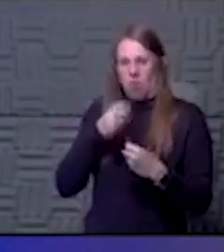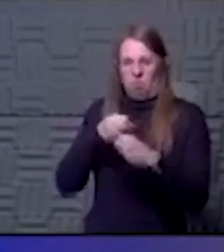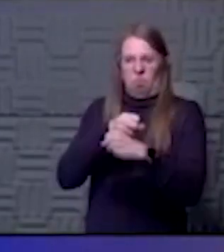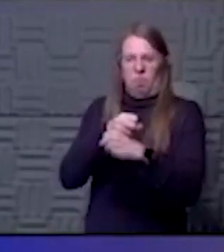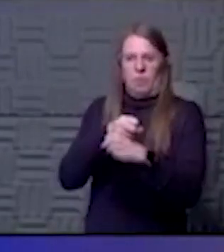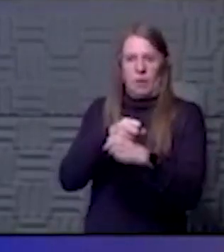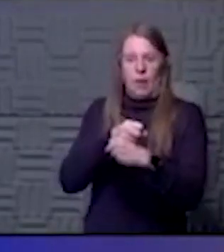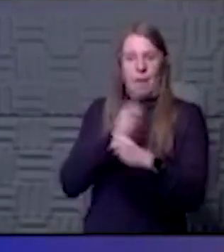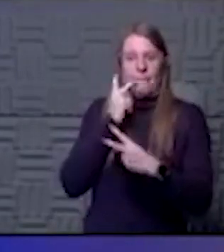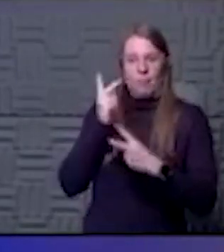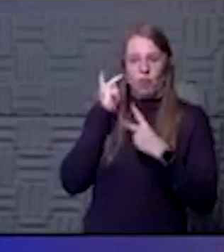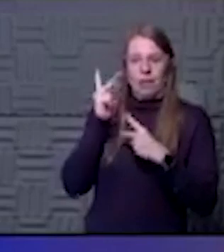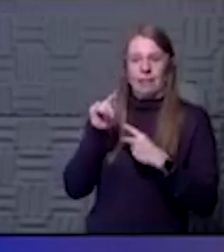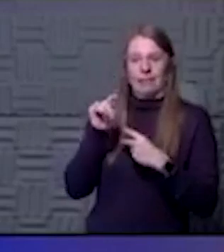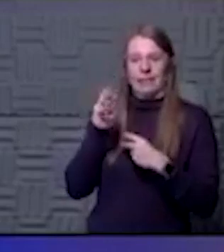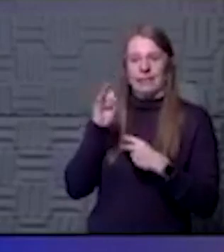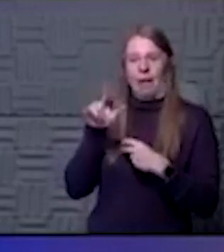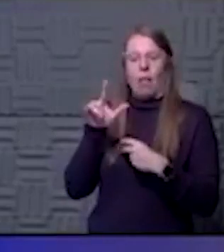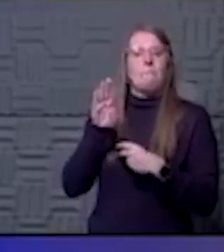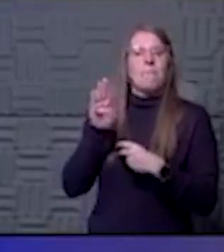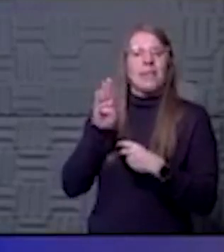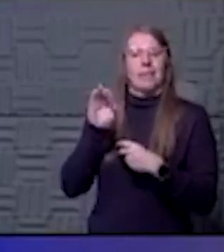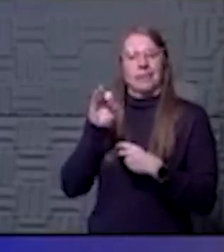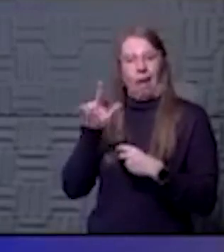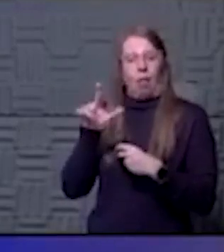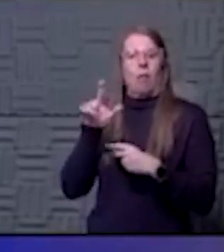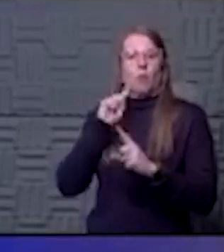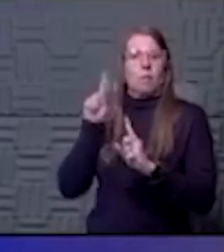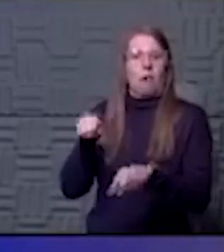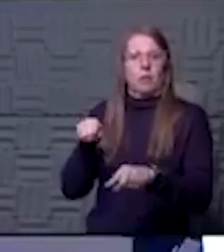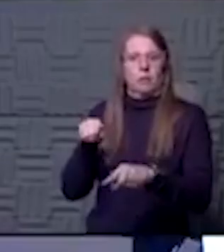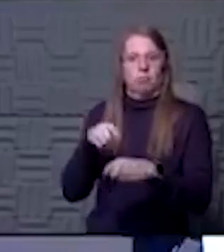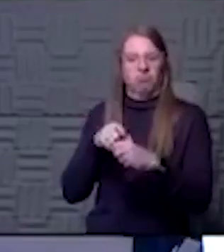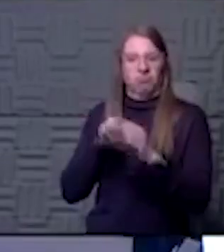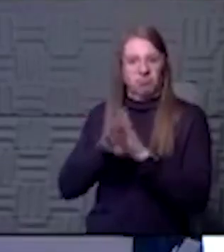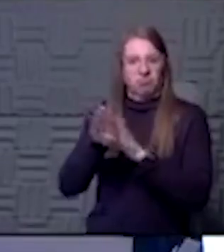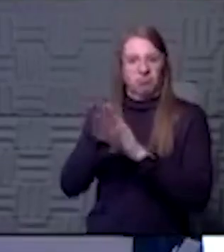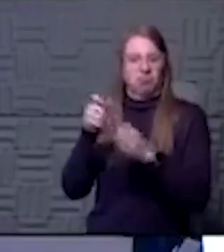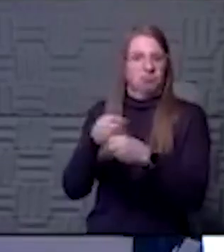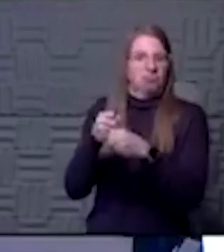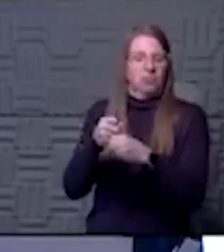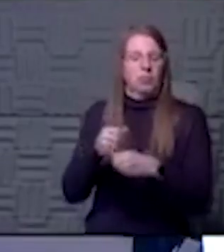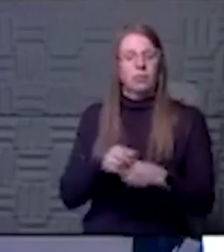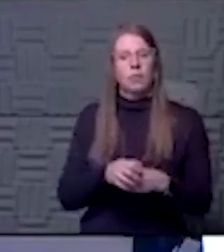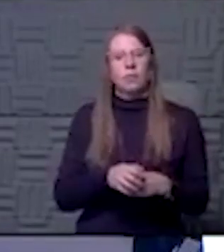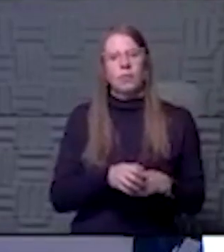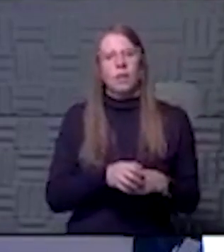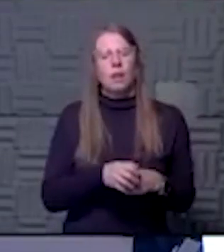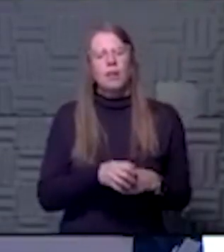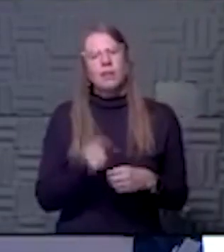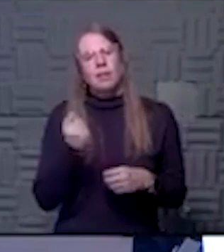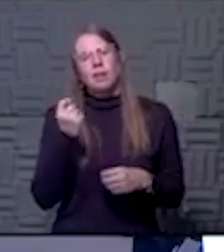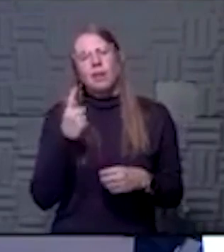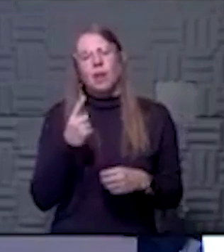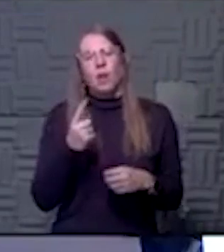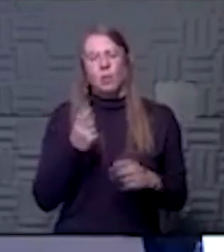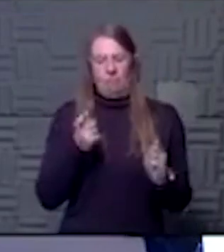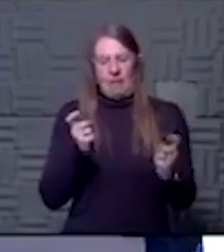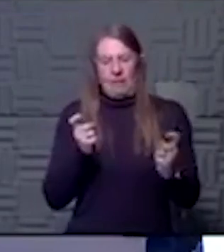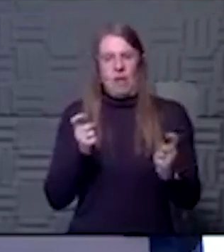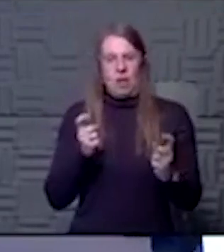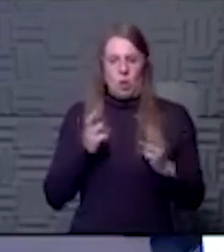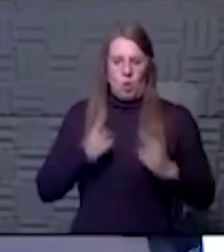memory cell responses, T cell responses, B cell responses, things of that nature. Yeah, and you could see, guys, you think, oh, we're manipulating the human body,